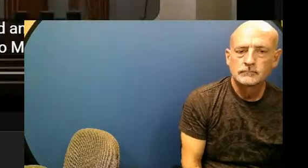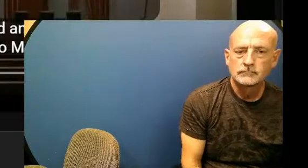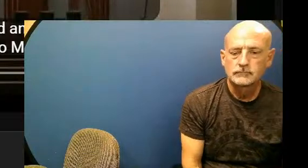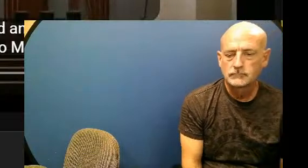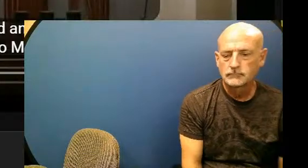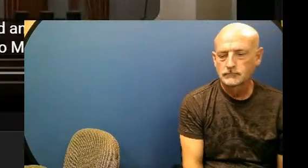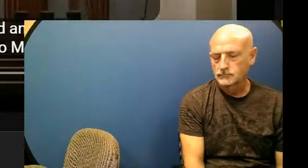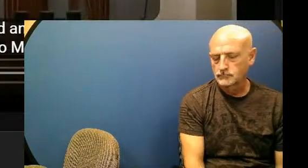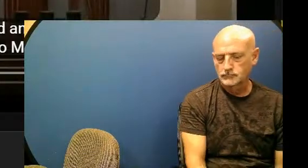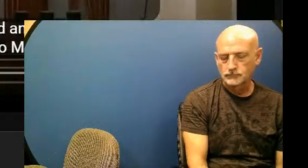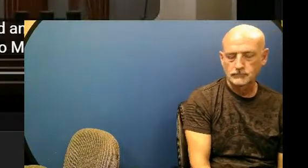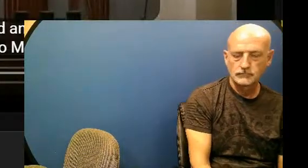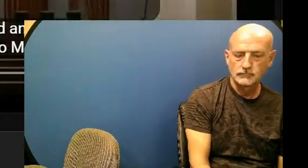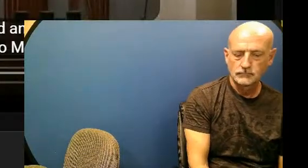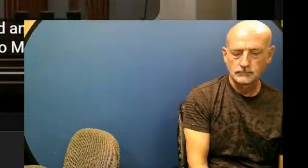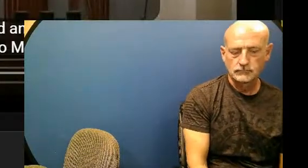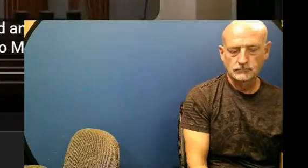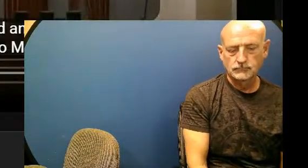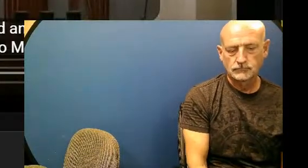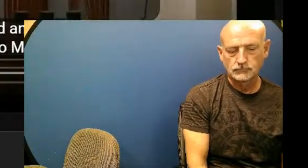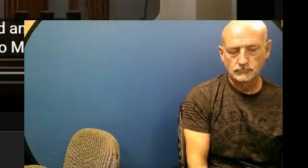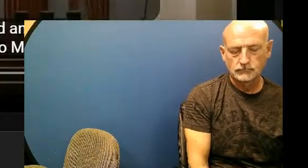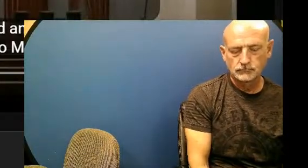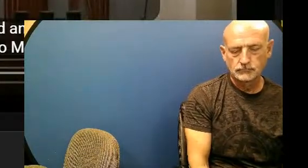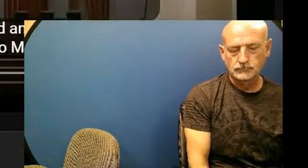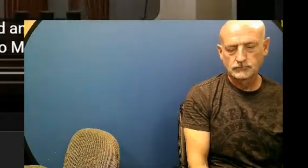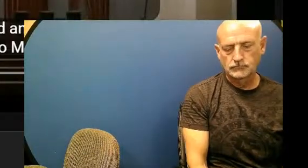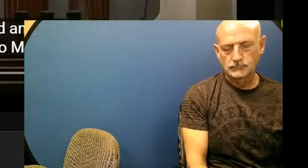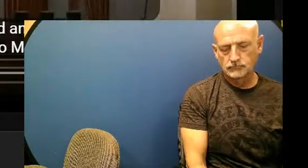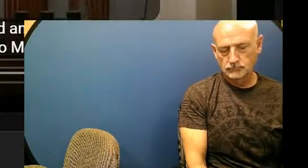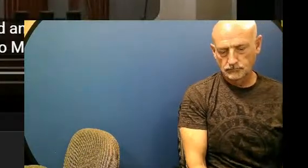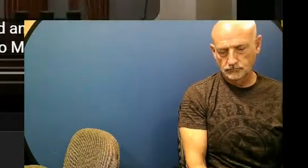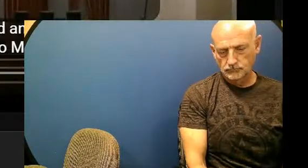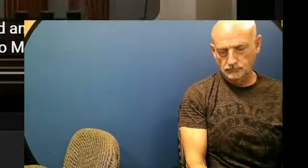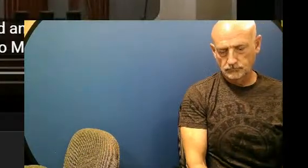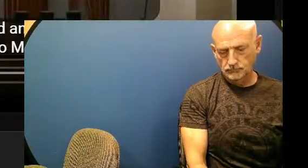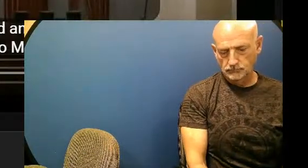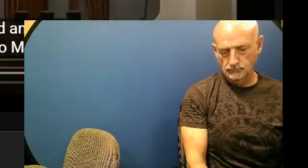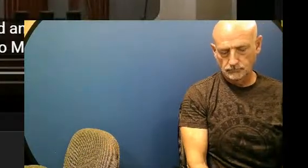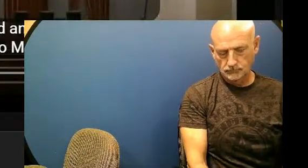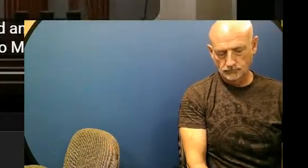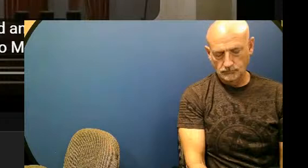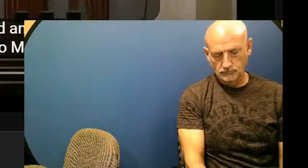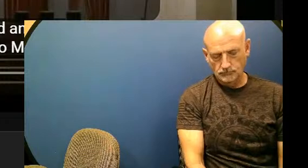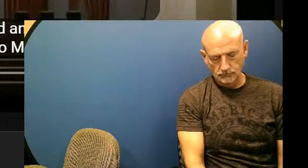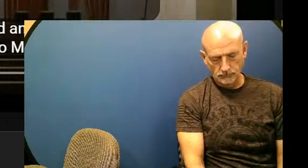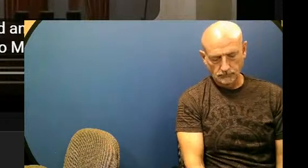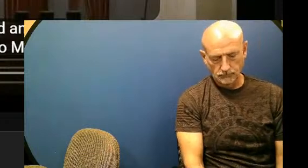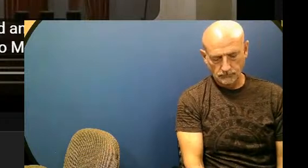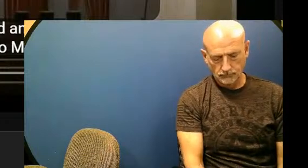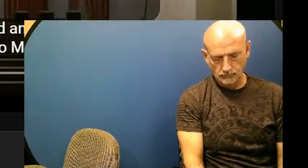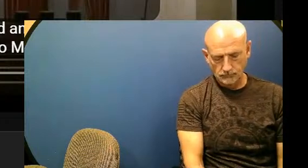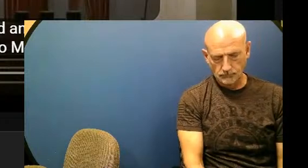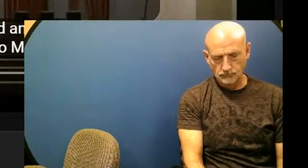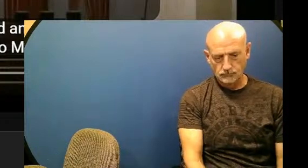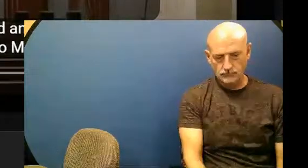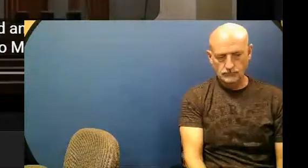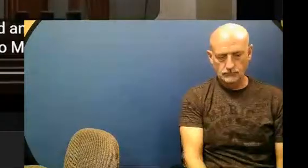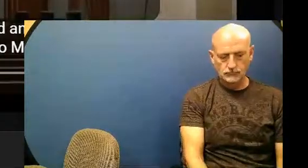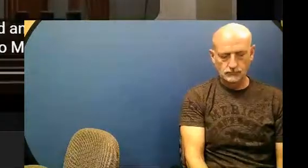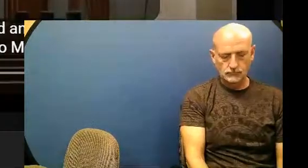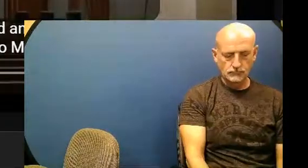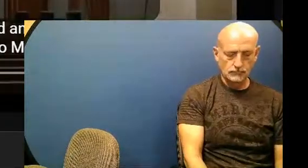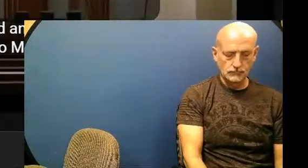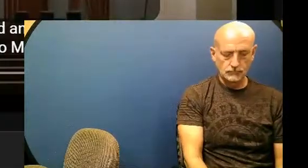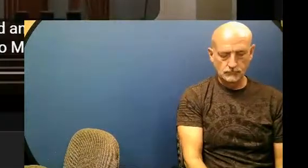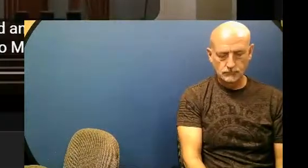Unless there's a divestiture. Unless there's a divestiture, unless Presidential President extension. Trump exercises his authority to extend it by not, but he can't do that